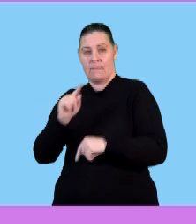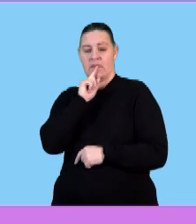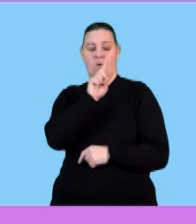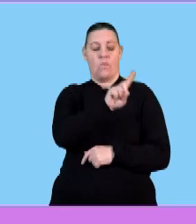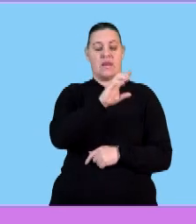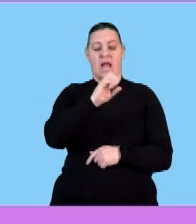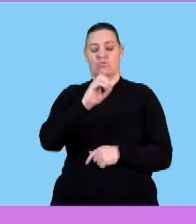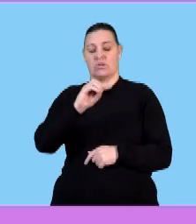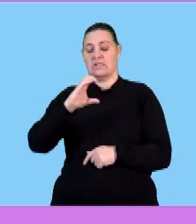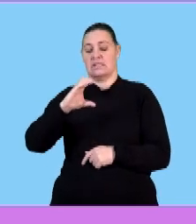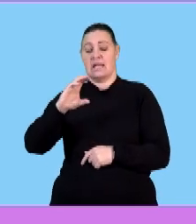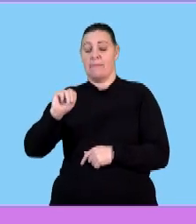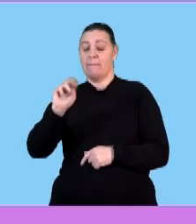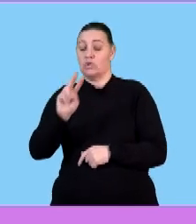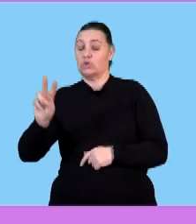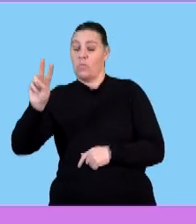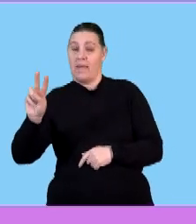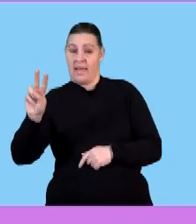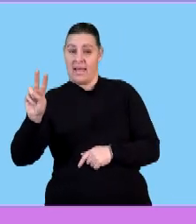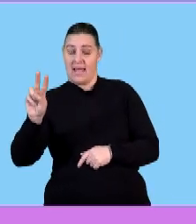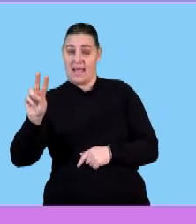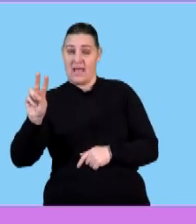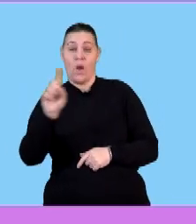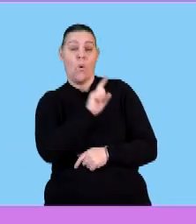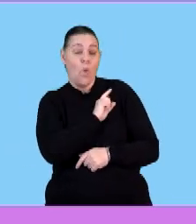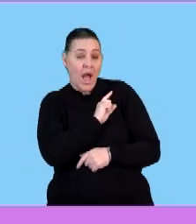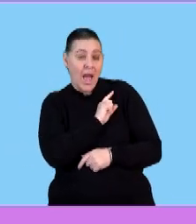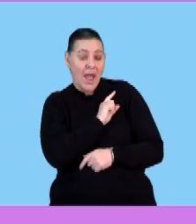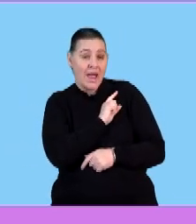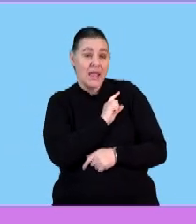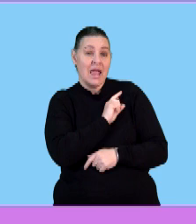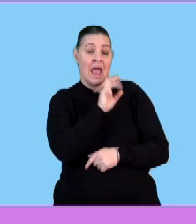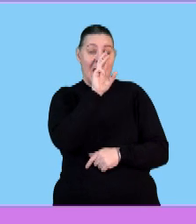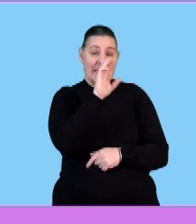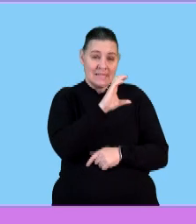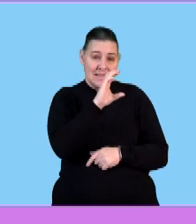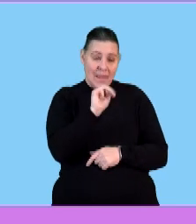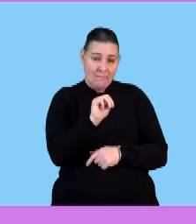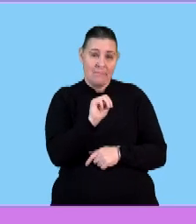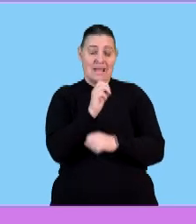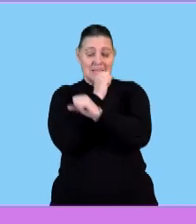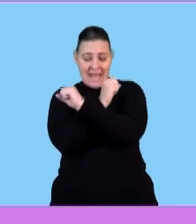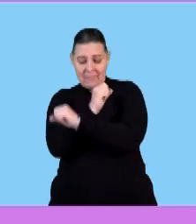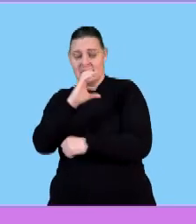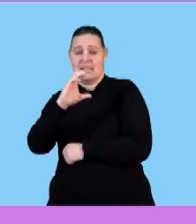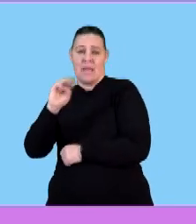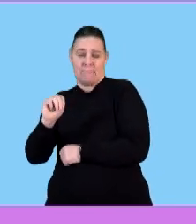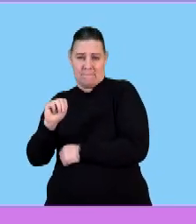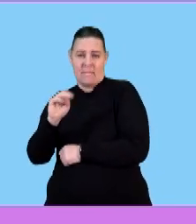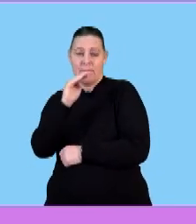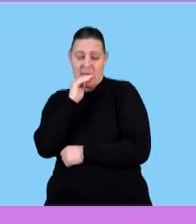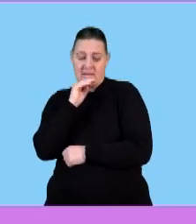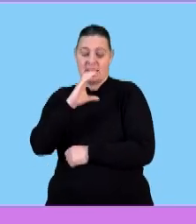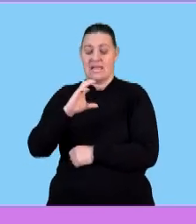100 centimeters squared. Notice that symbol. That tells me that I'm dealing with area. We have to put that